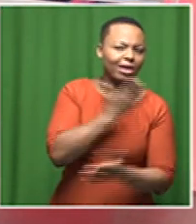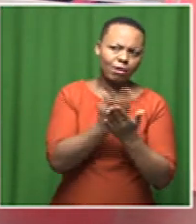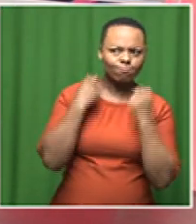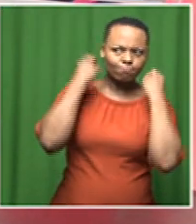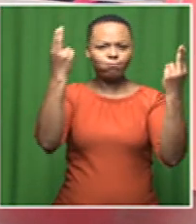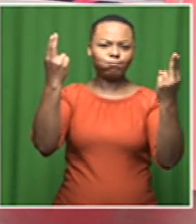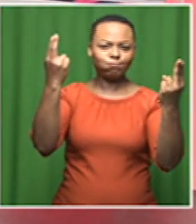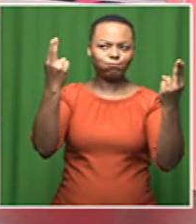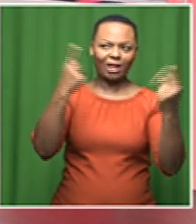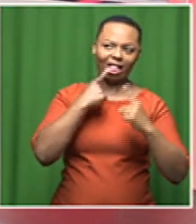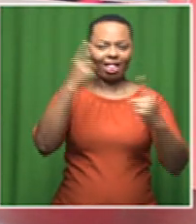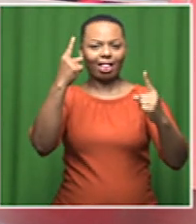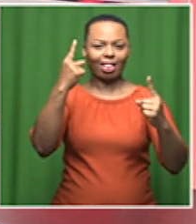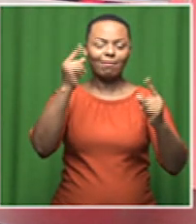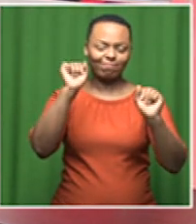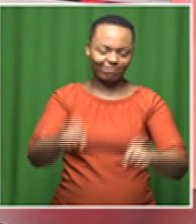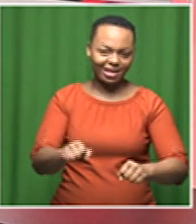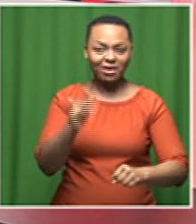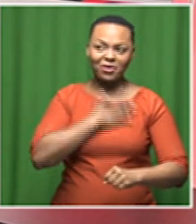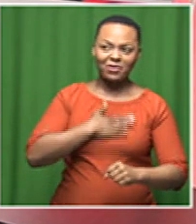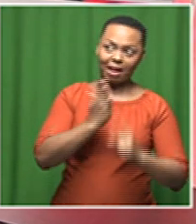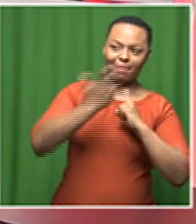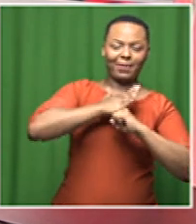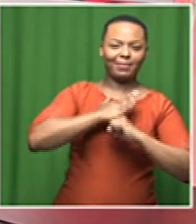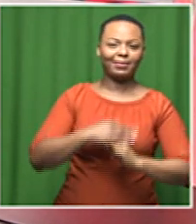up for yourself if you feel like you're being treated unfairly. And